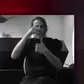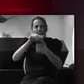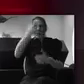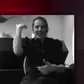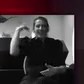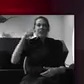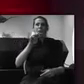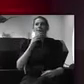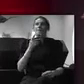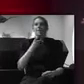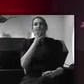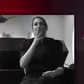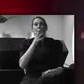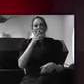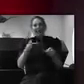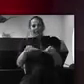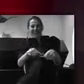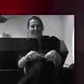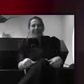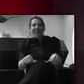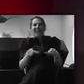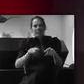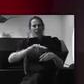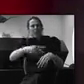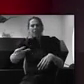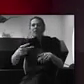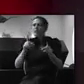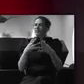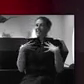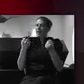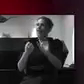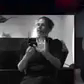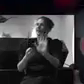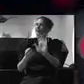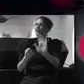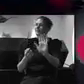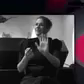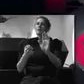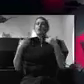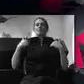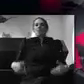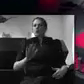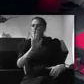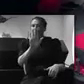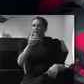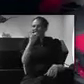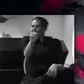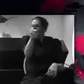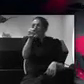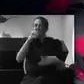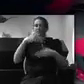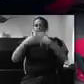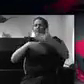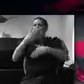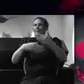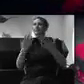the food, and in this particular case, let these sugars be your medicine. As a doctor, I'm